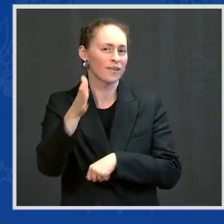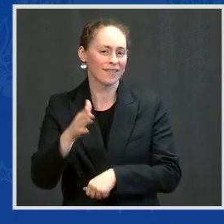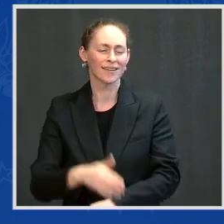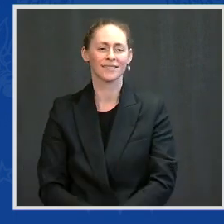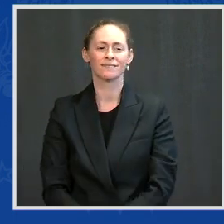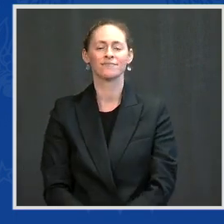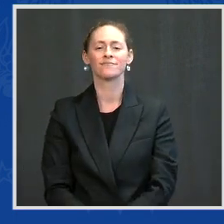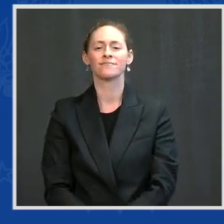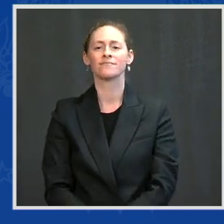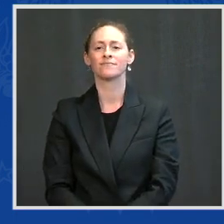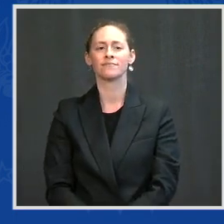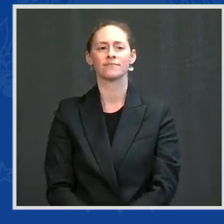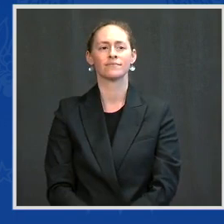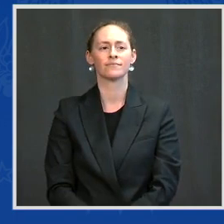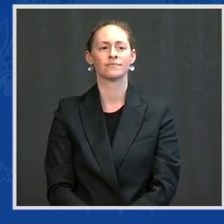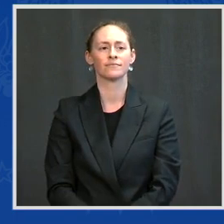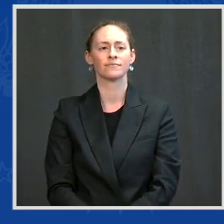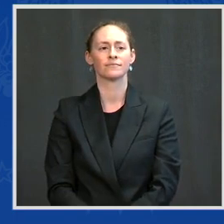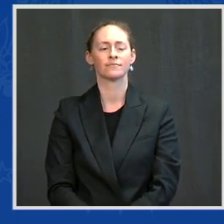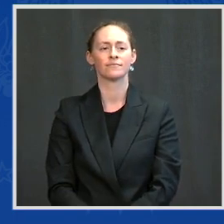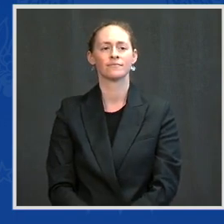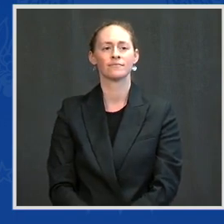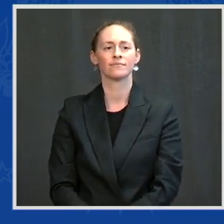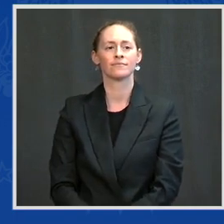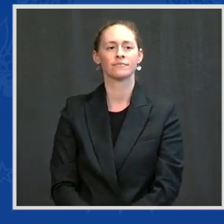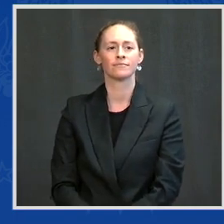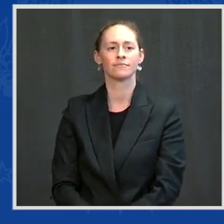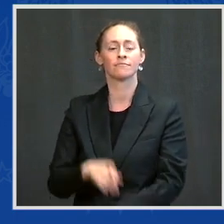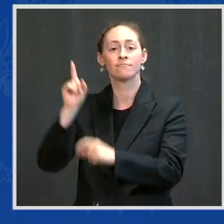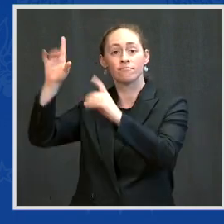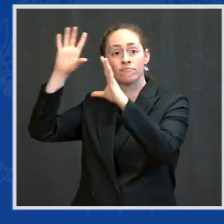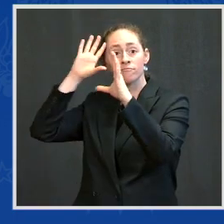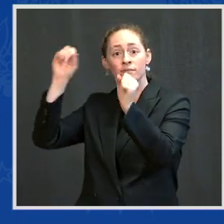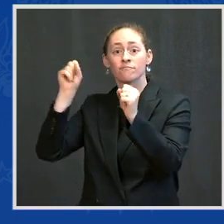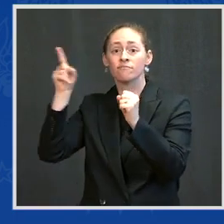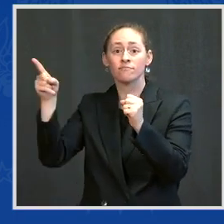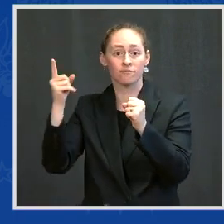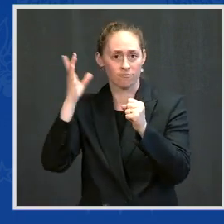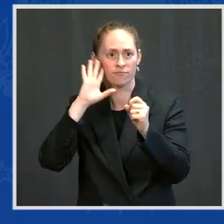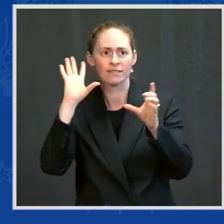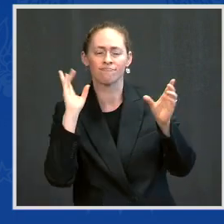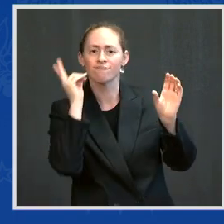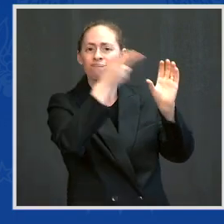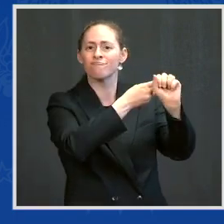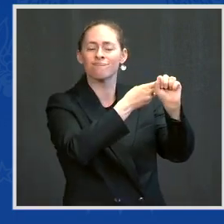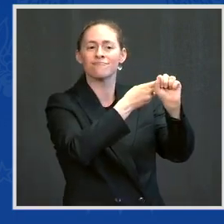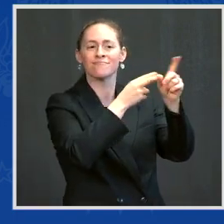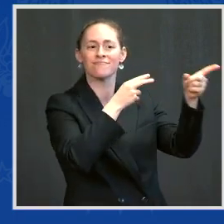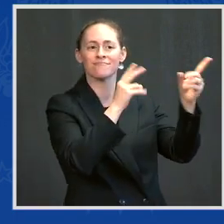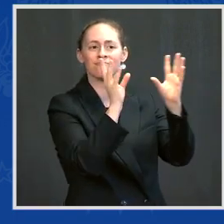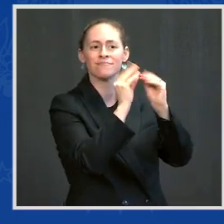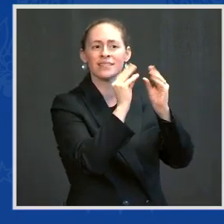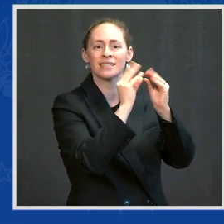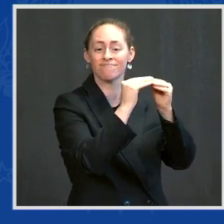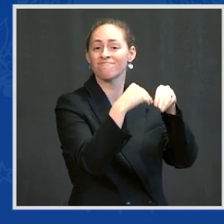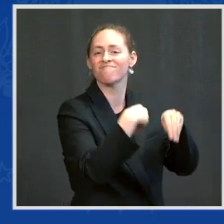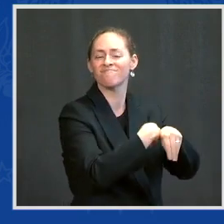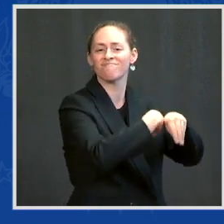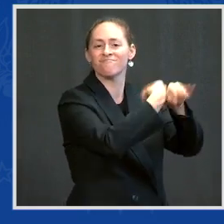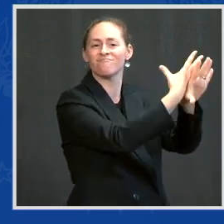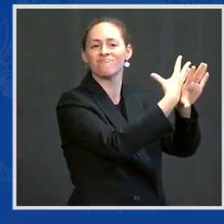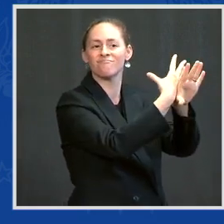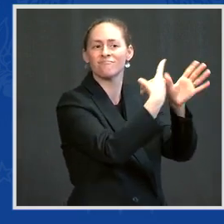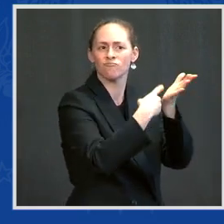response. President Biden will participate in the P4G Seoul Summit next week virtually. I welcome his